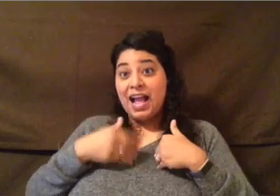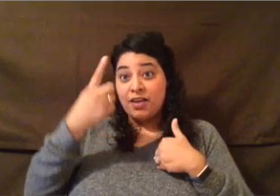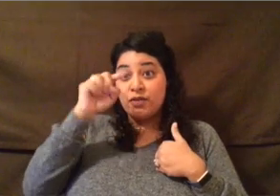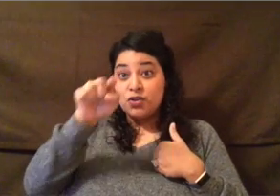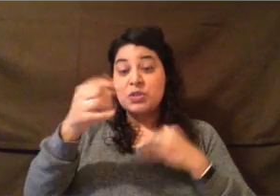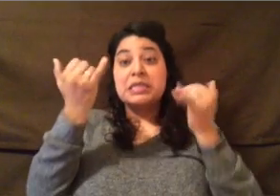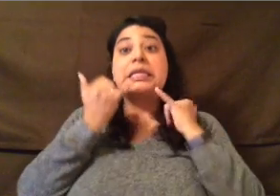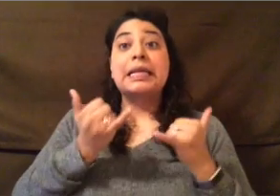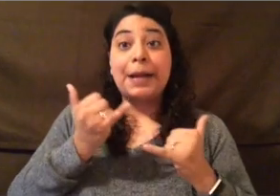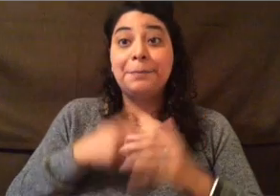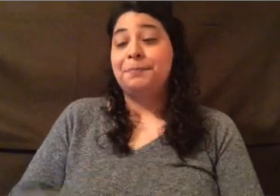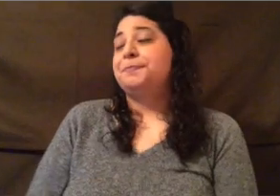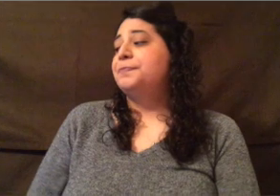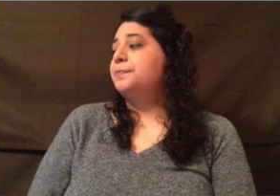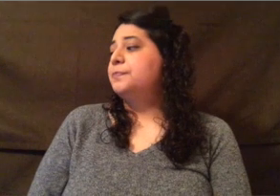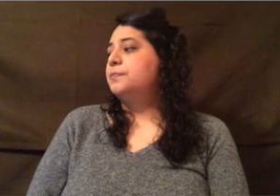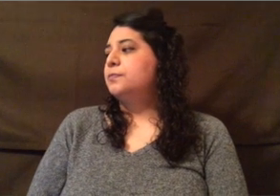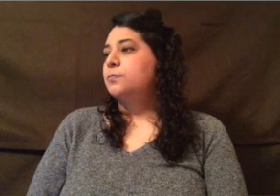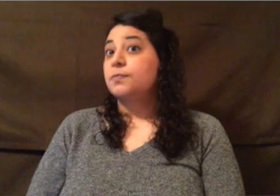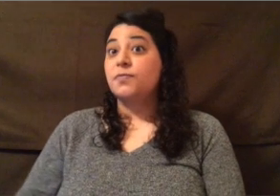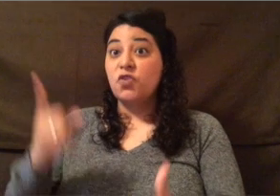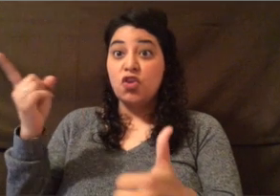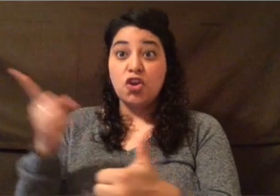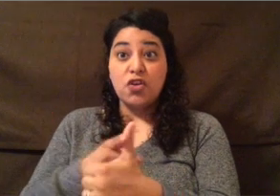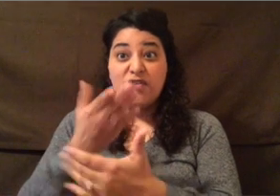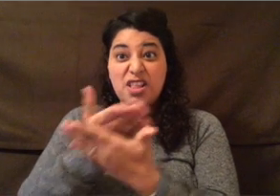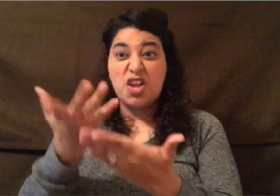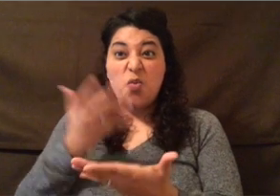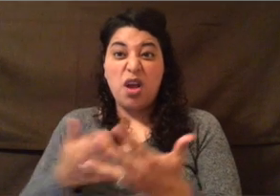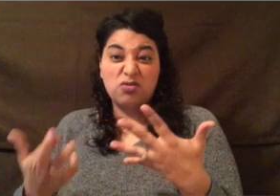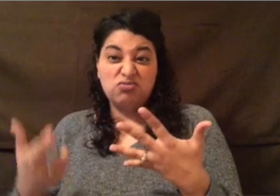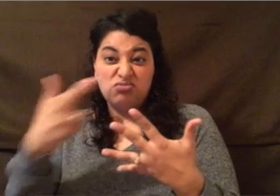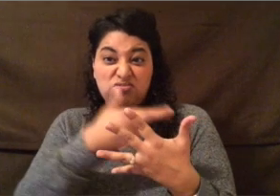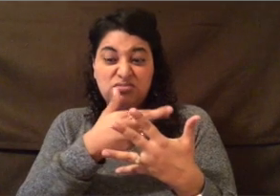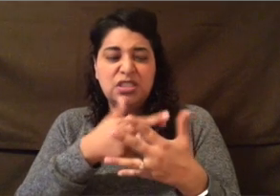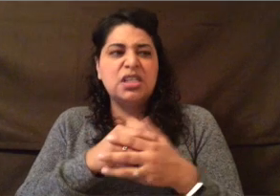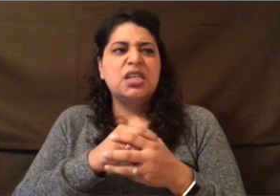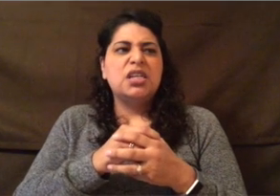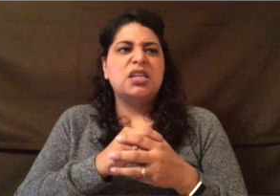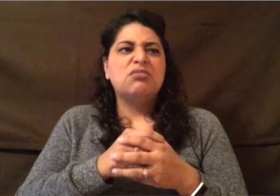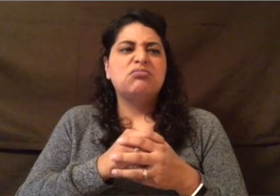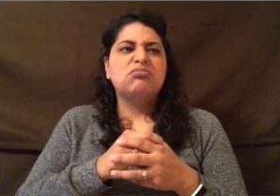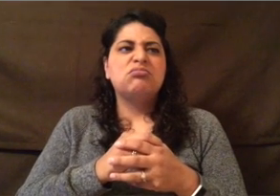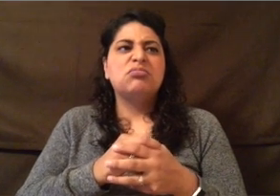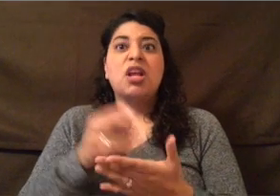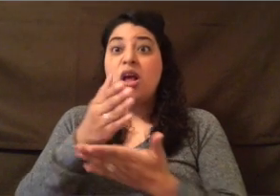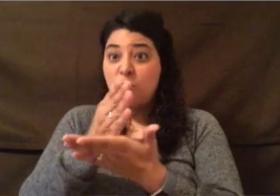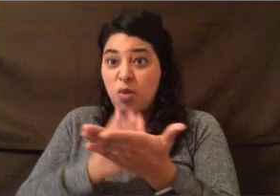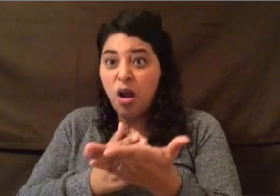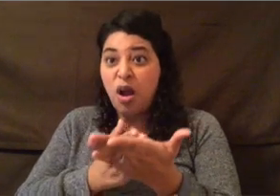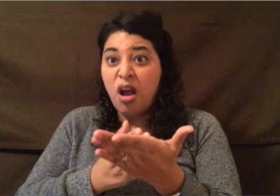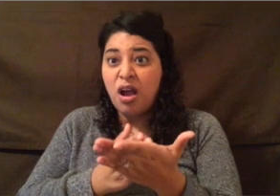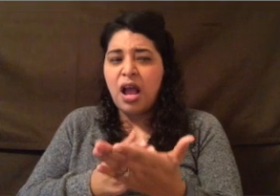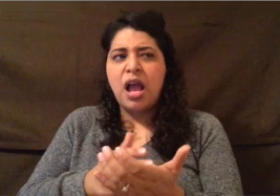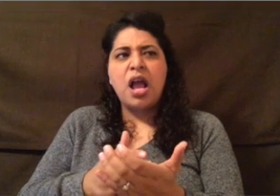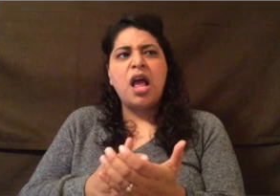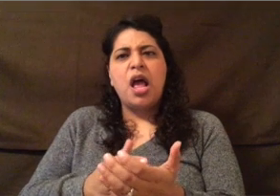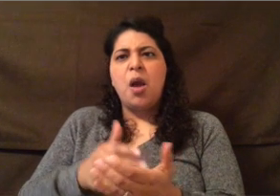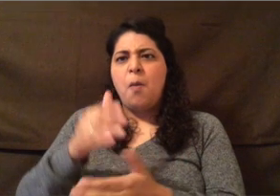today. The first thing I wanted to go over with you guys fairly quickly was just the parts of a bar